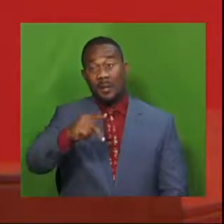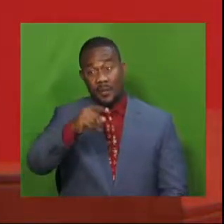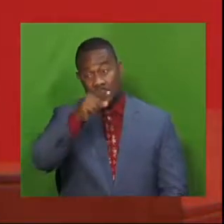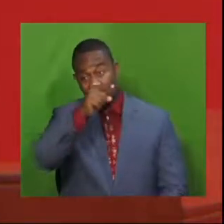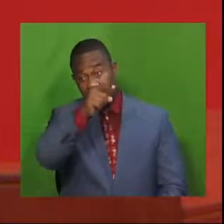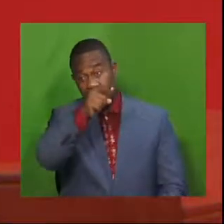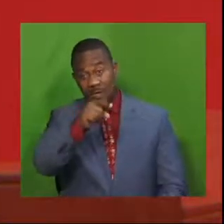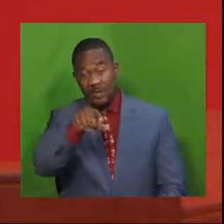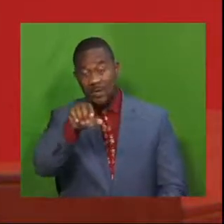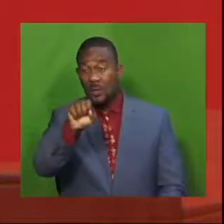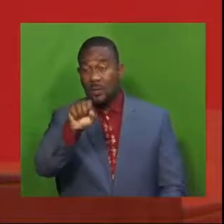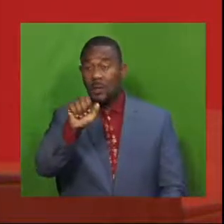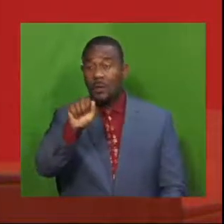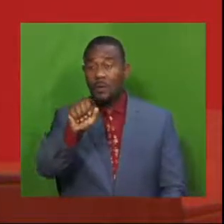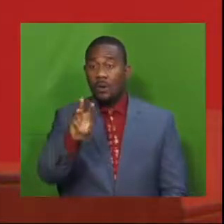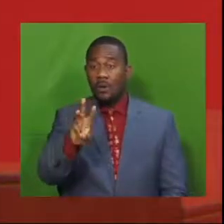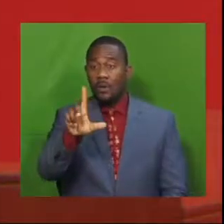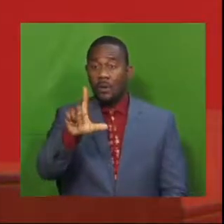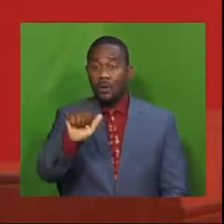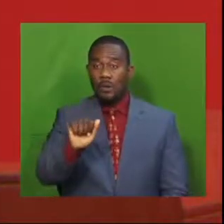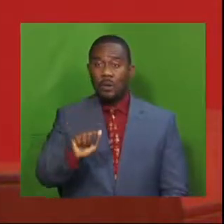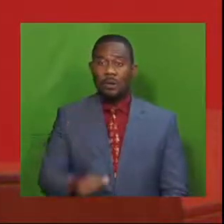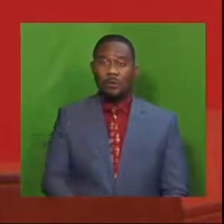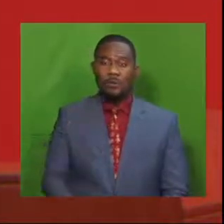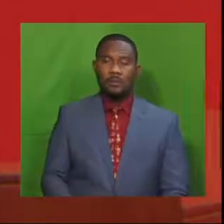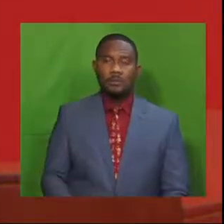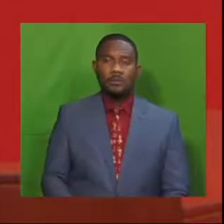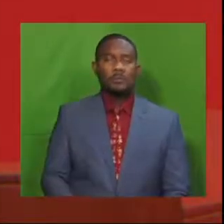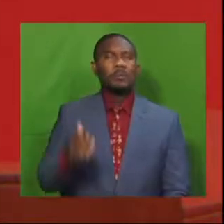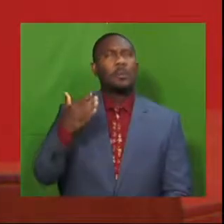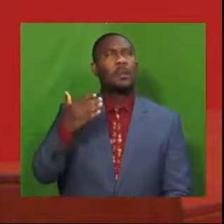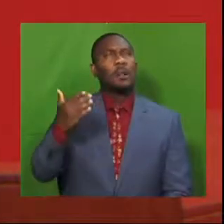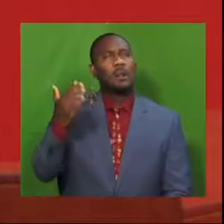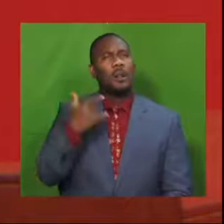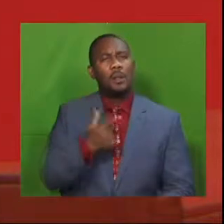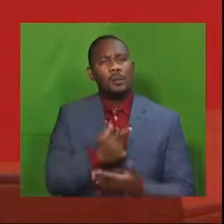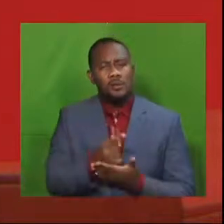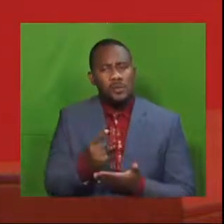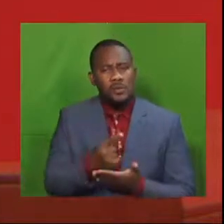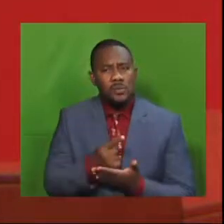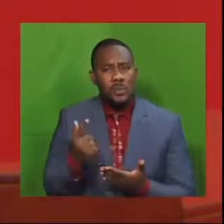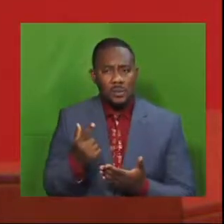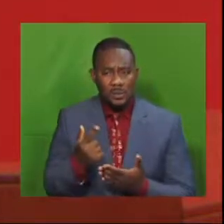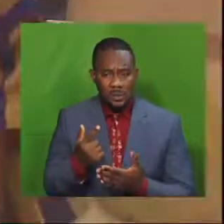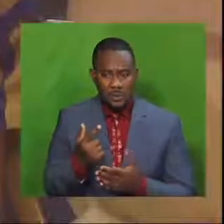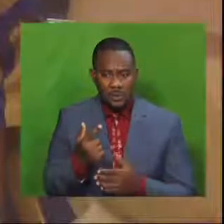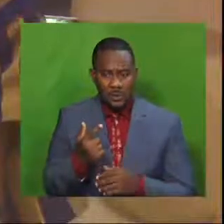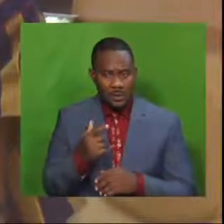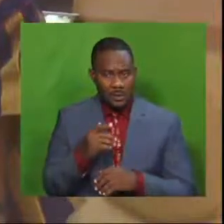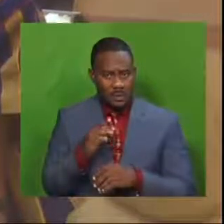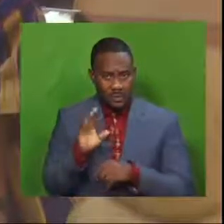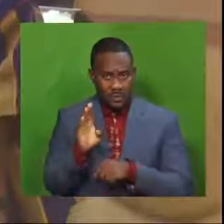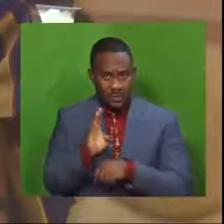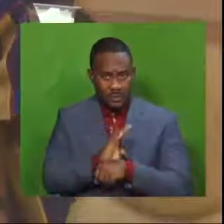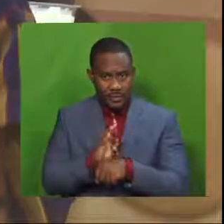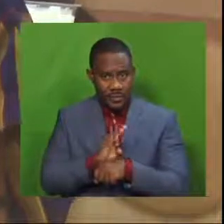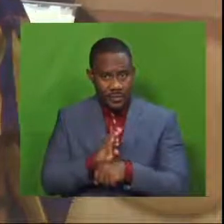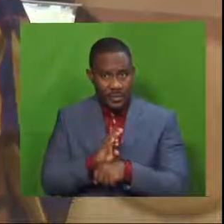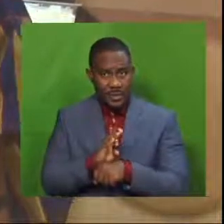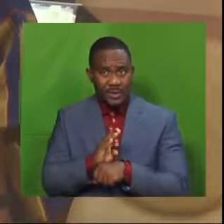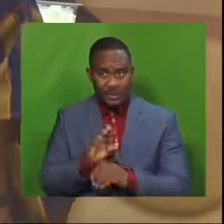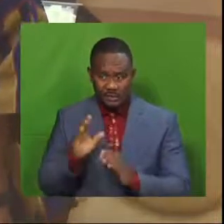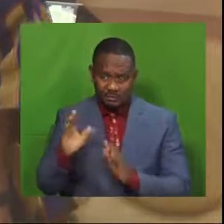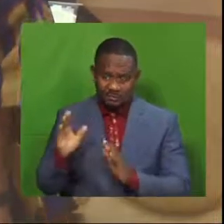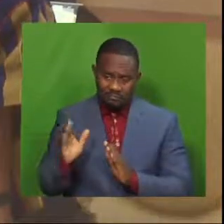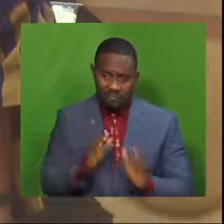Thank you, Mr. Speaker. Mr. Speaker, last week when the business statement was presented, the Honorable Dafamako